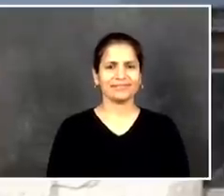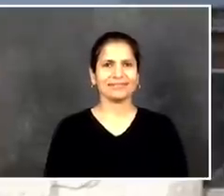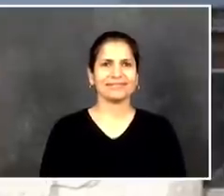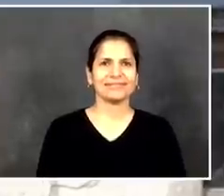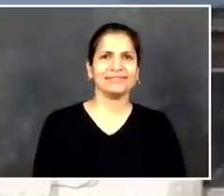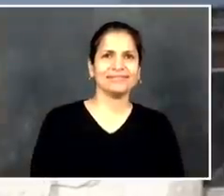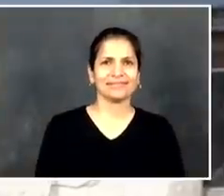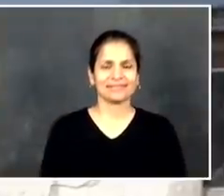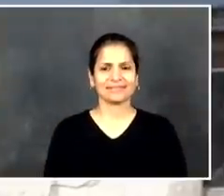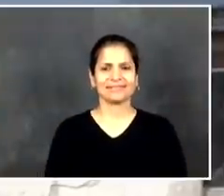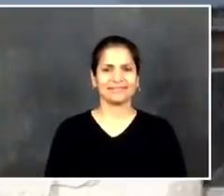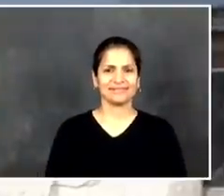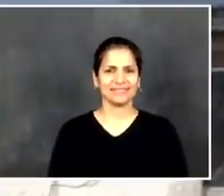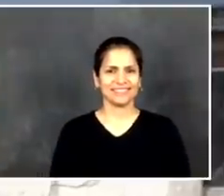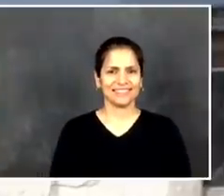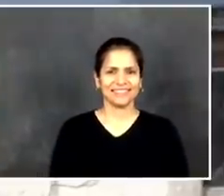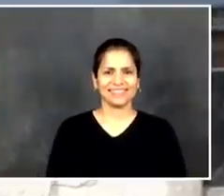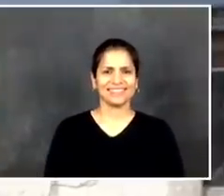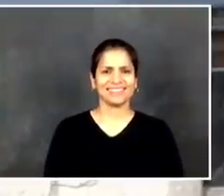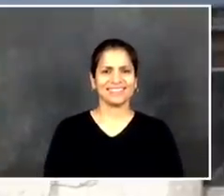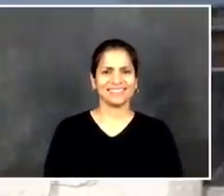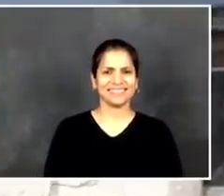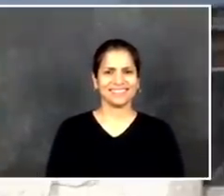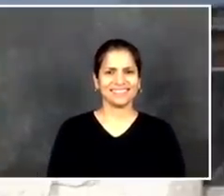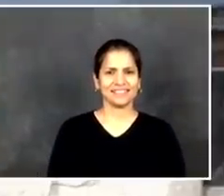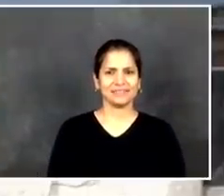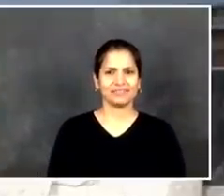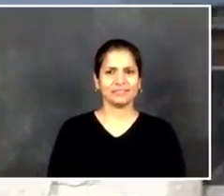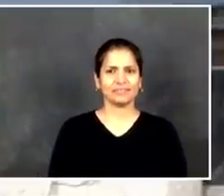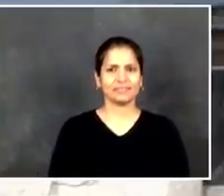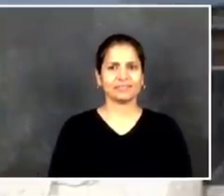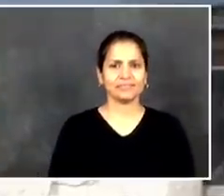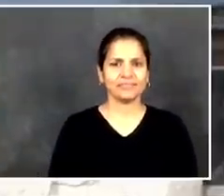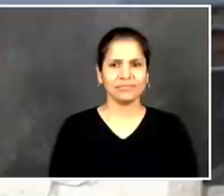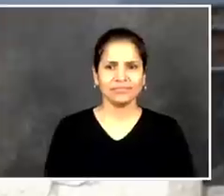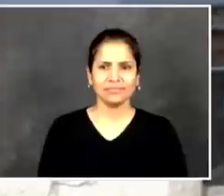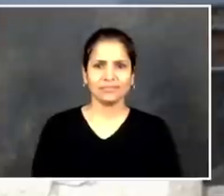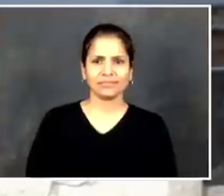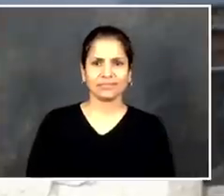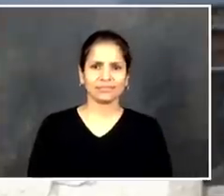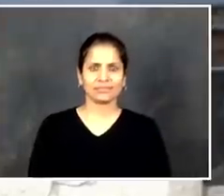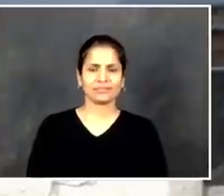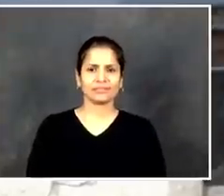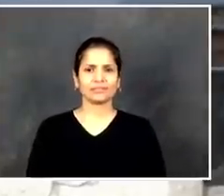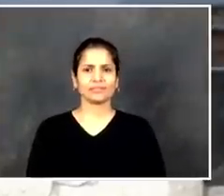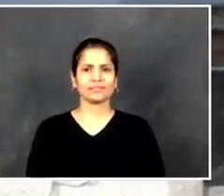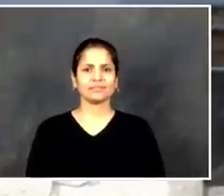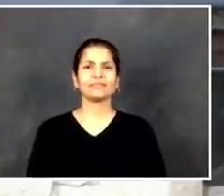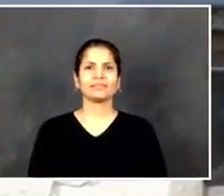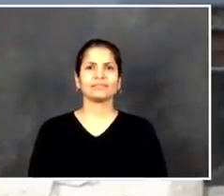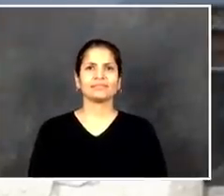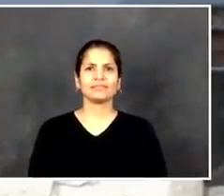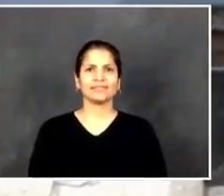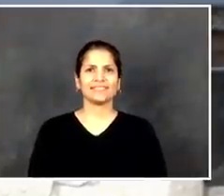máscaras, exámenes de coronavirus y ahora ventiladoras.